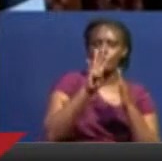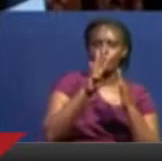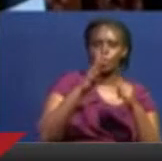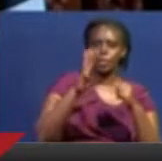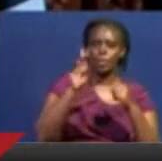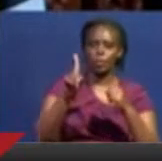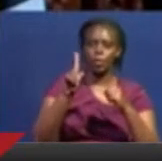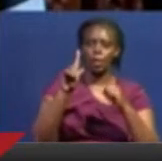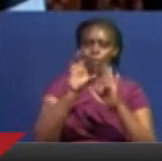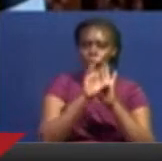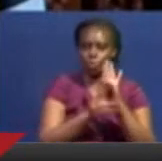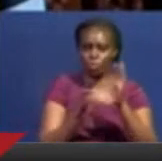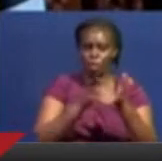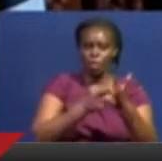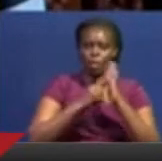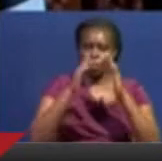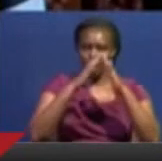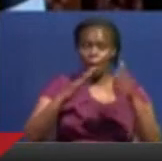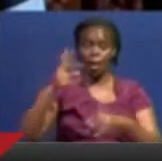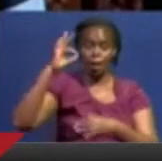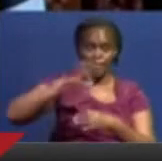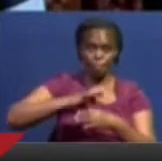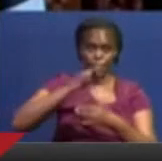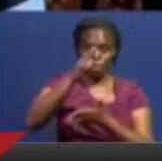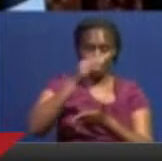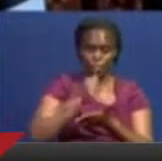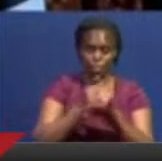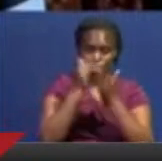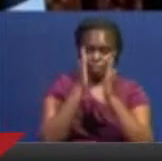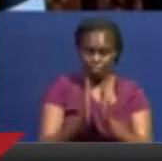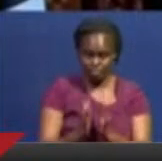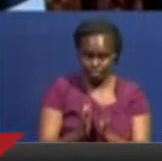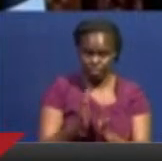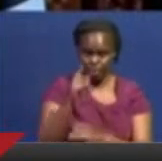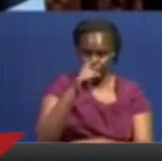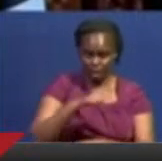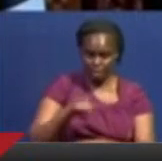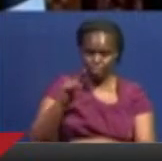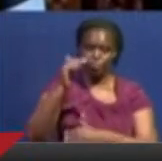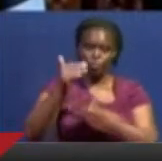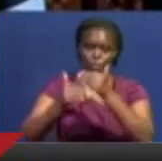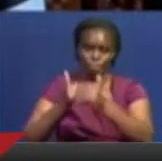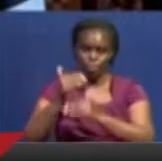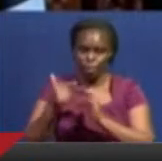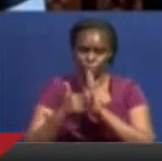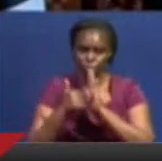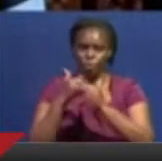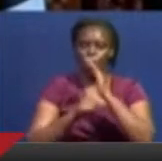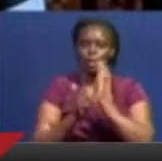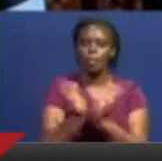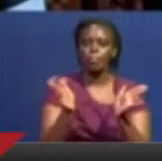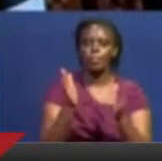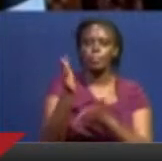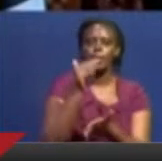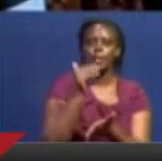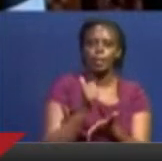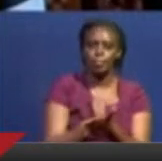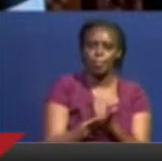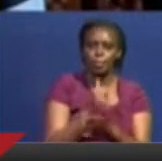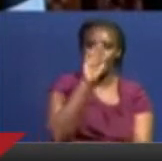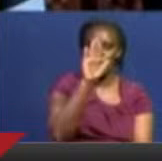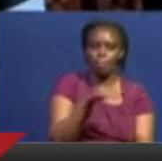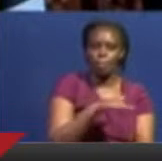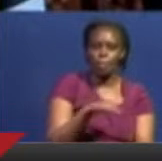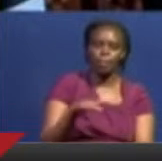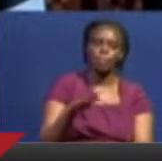149(1) of the Constitution requires the House to take a vote on the nomination, the approval process envisaged under the Public Appointments